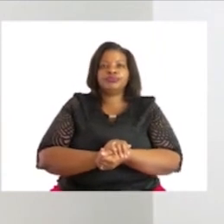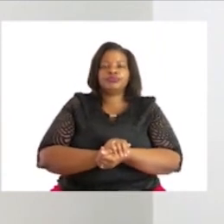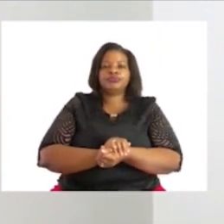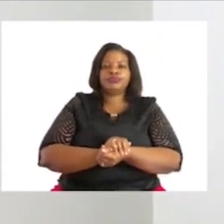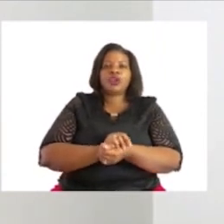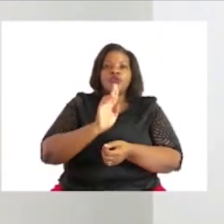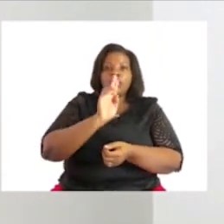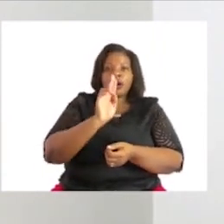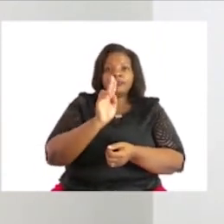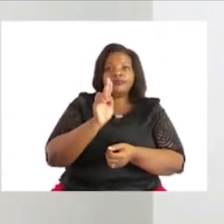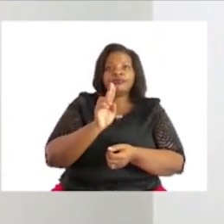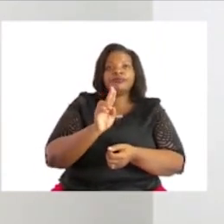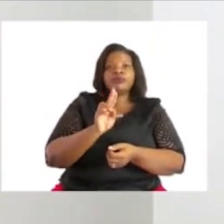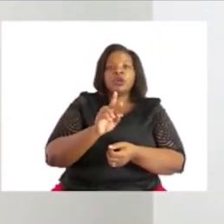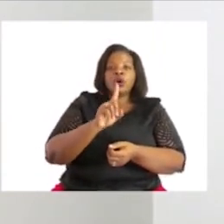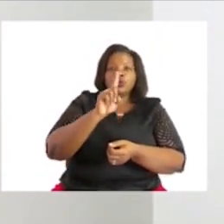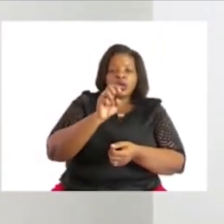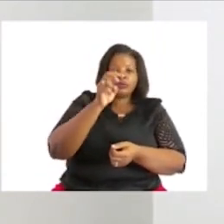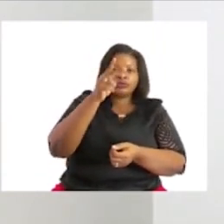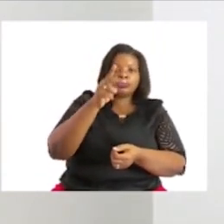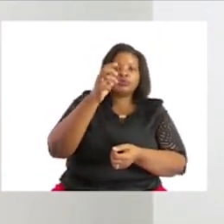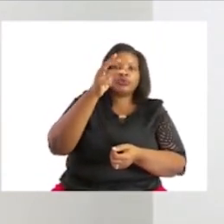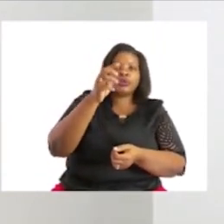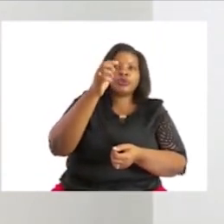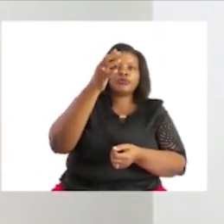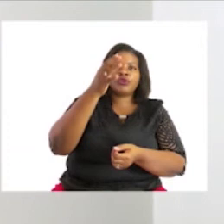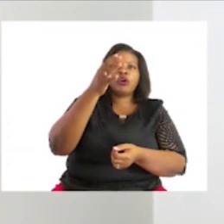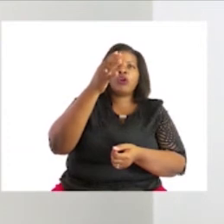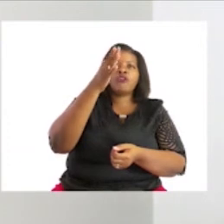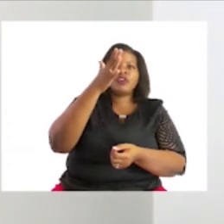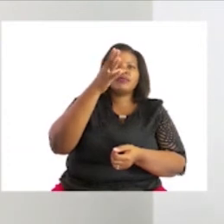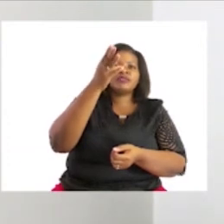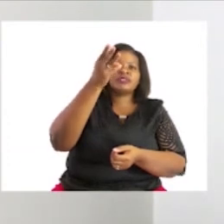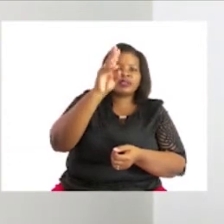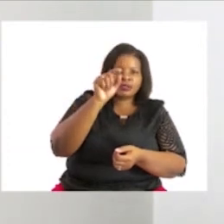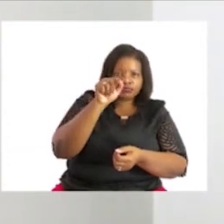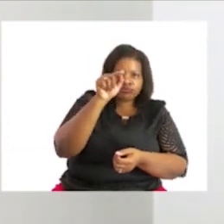For 100, 1, 2, 3, 4, 5, 6.